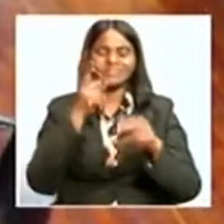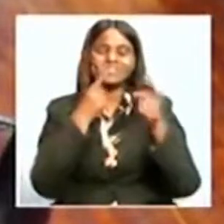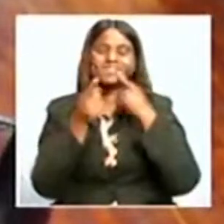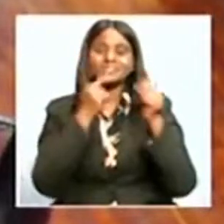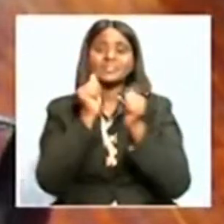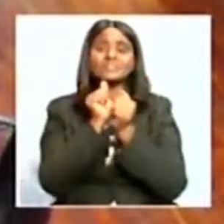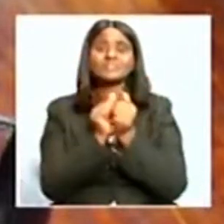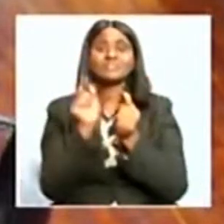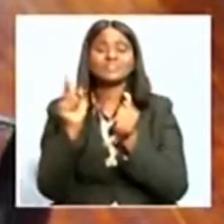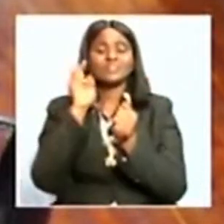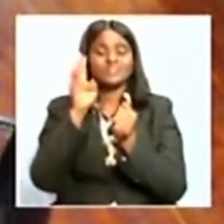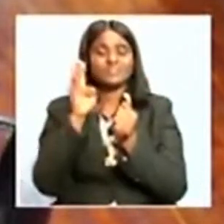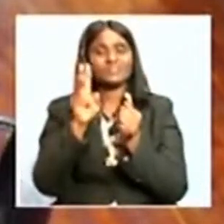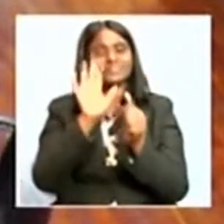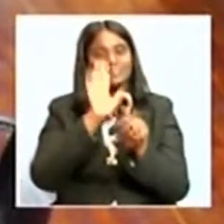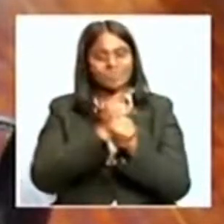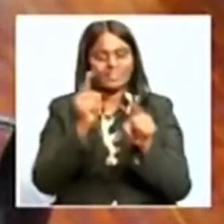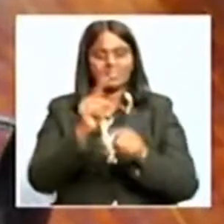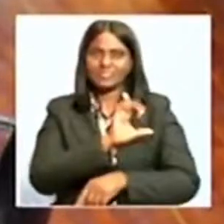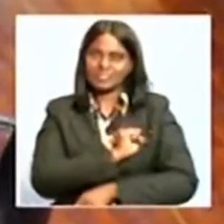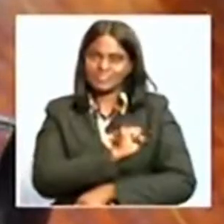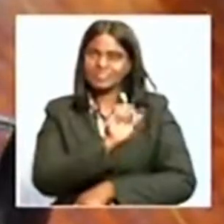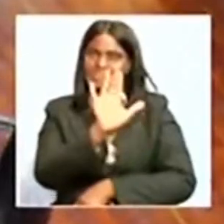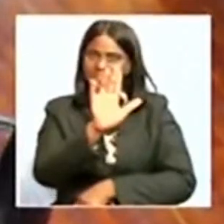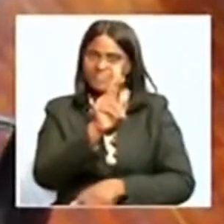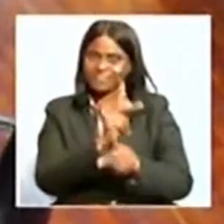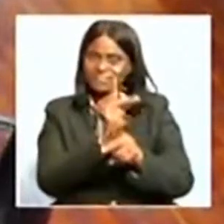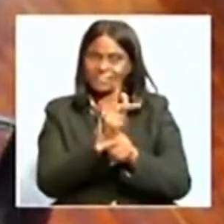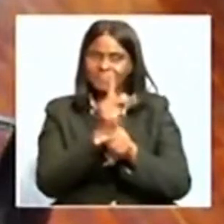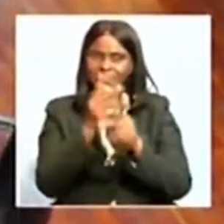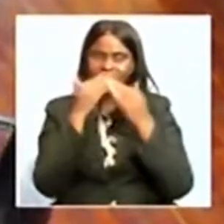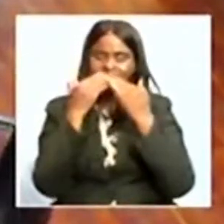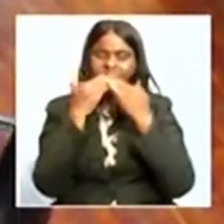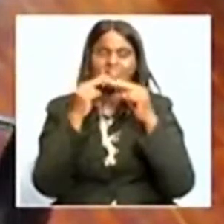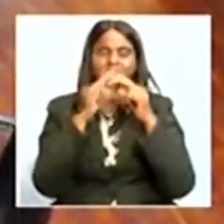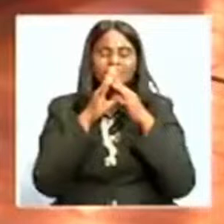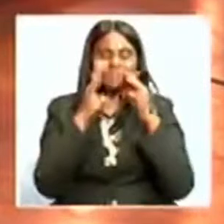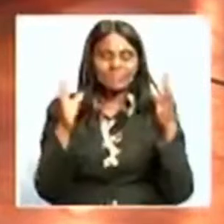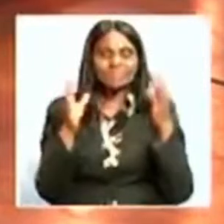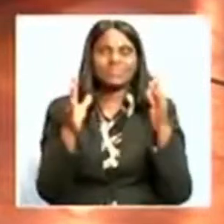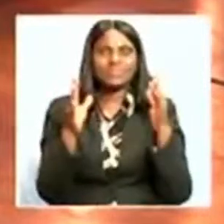it. So just hold on to it, yeah. Thank you so much.